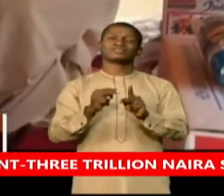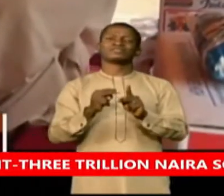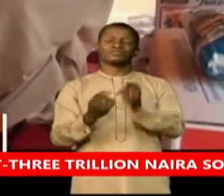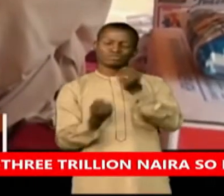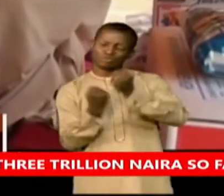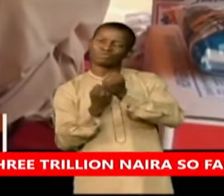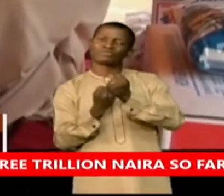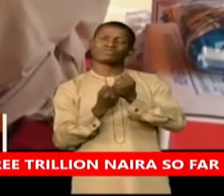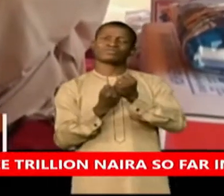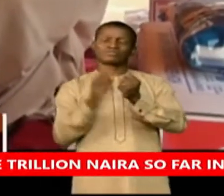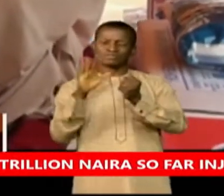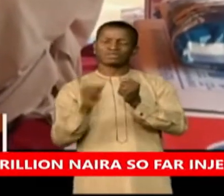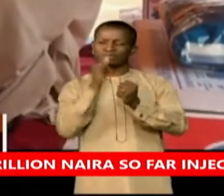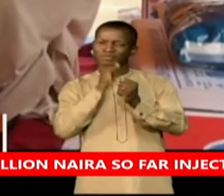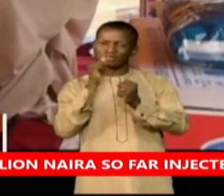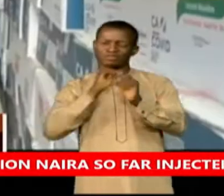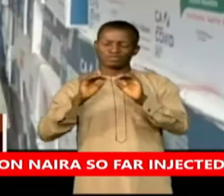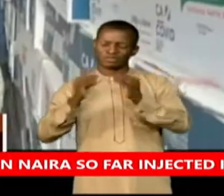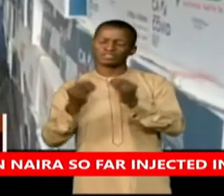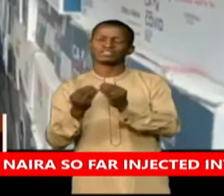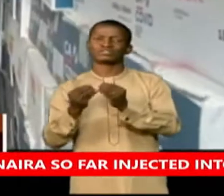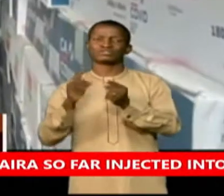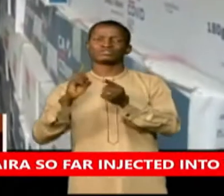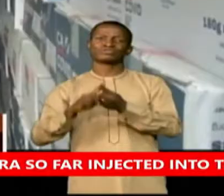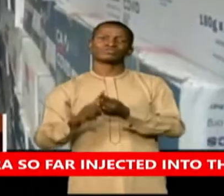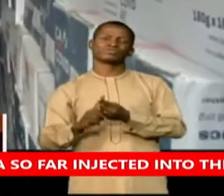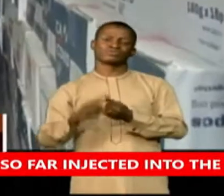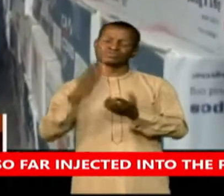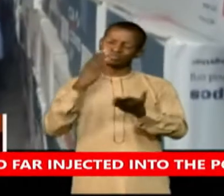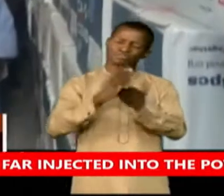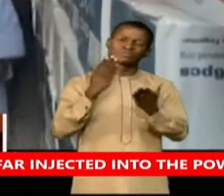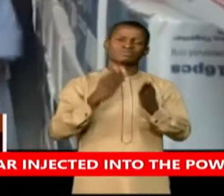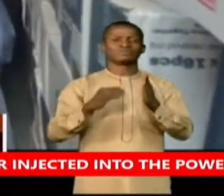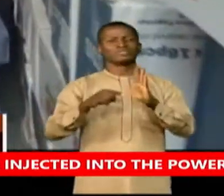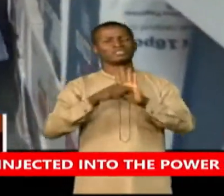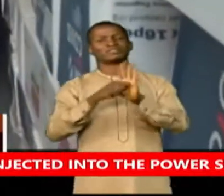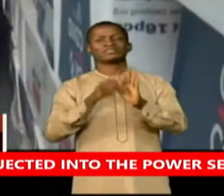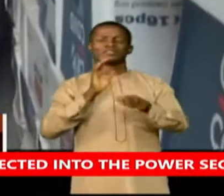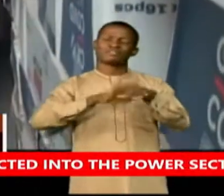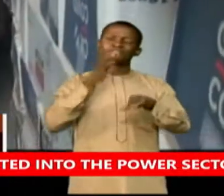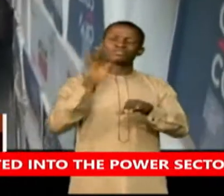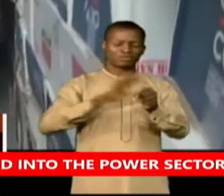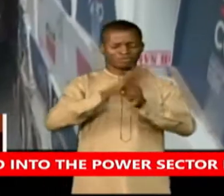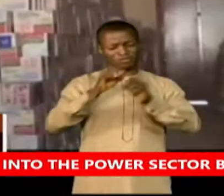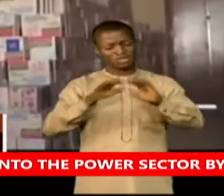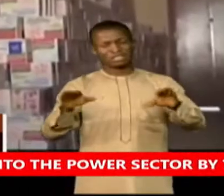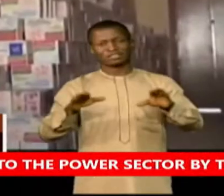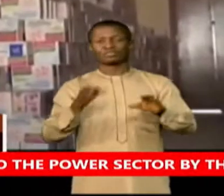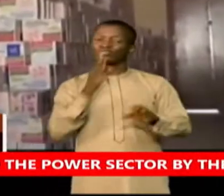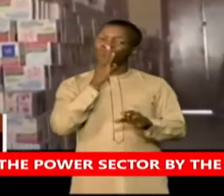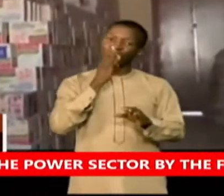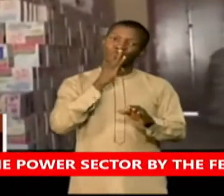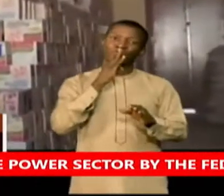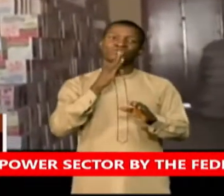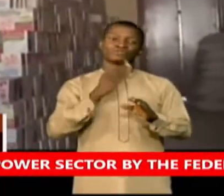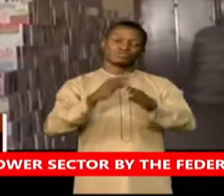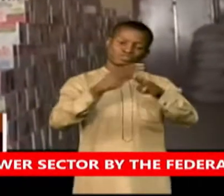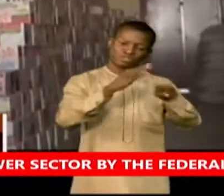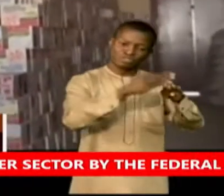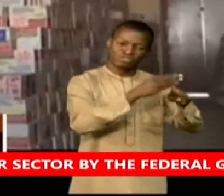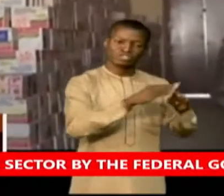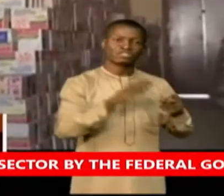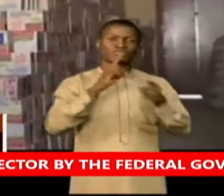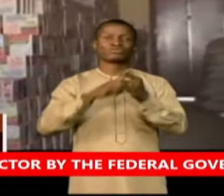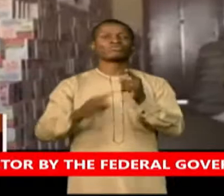government by the private sector coalition to address the negative effects of COVID-19. The assorted food relief items will be distributed to more